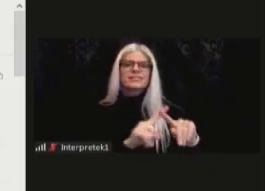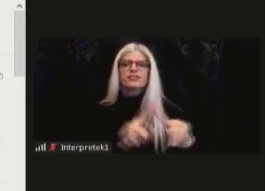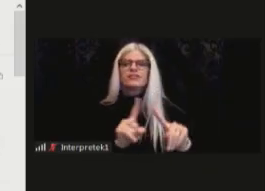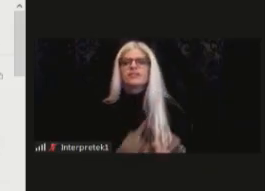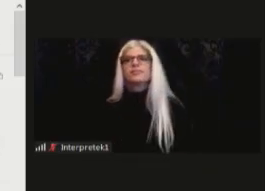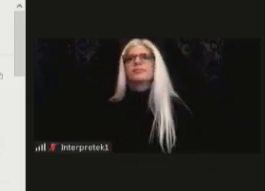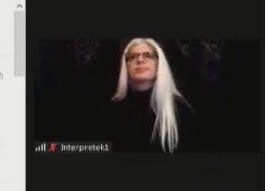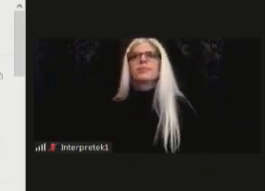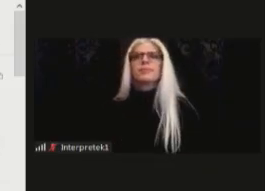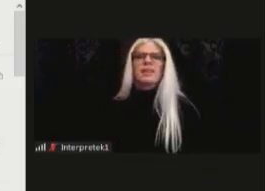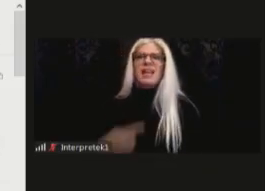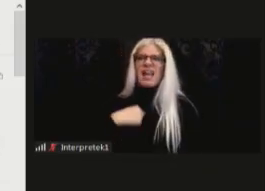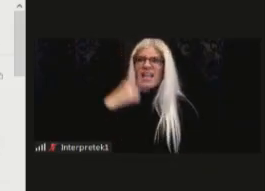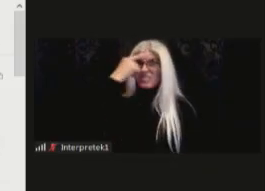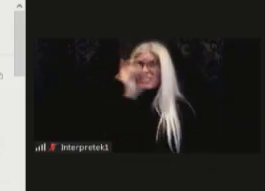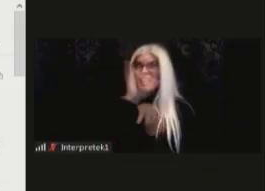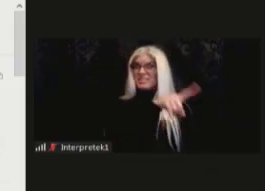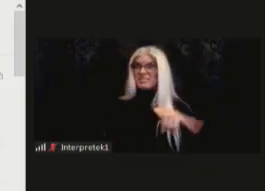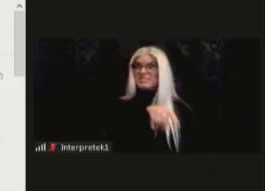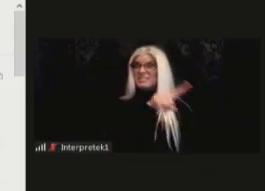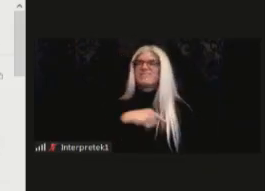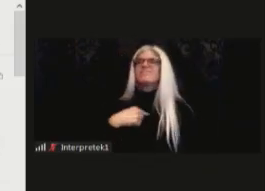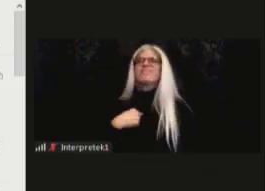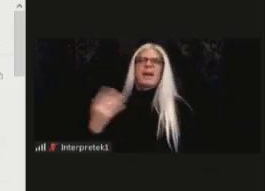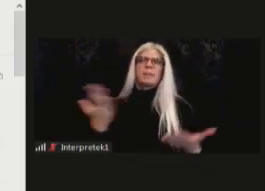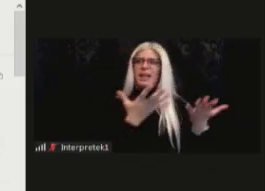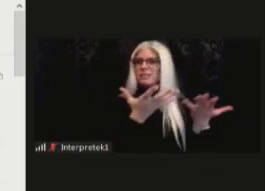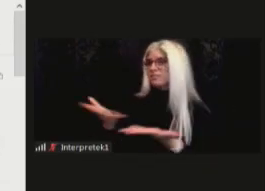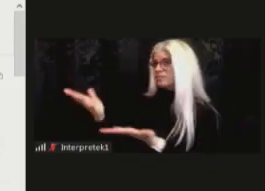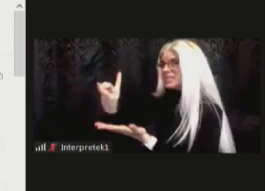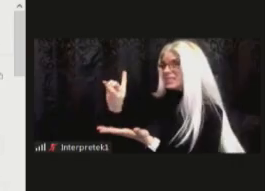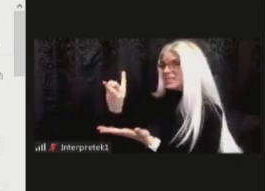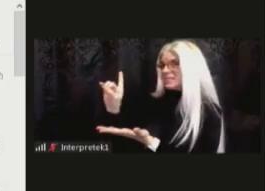And then I think this is where I was planning to hand it over to Sean. Is that correct, Sean?